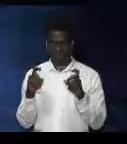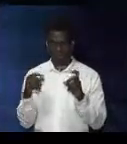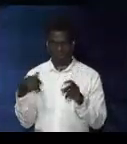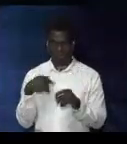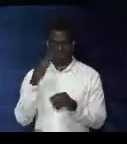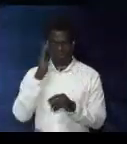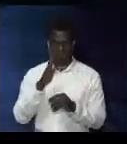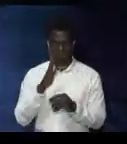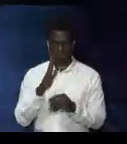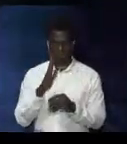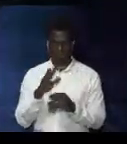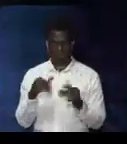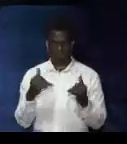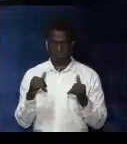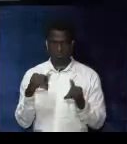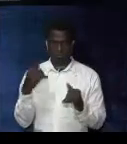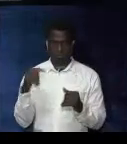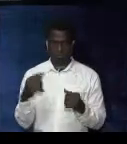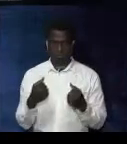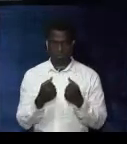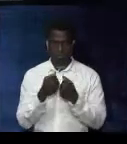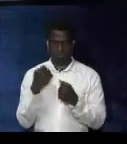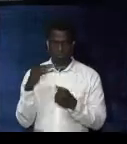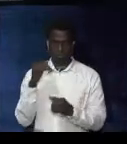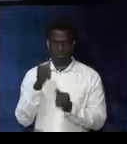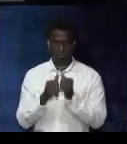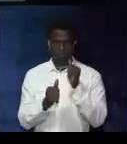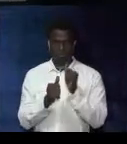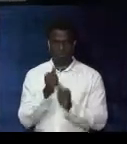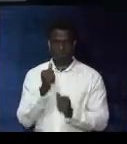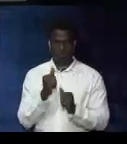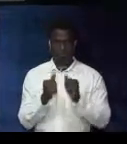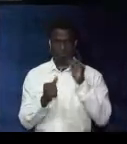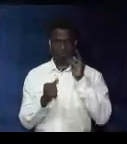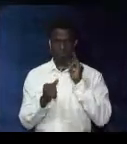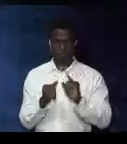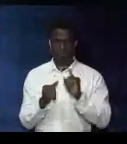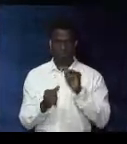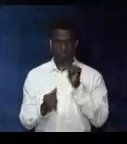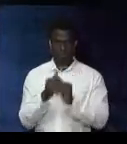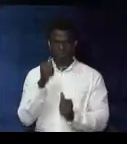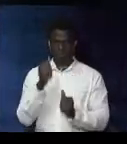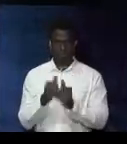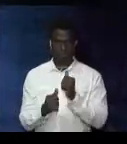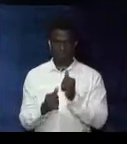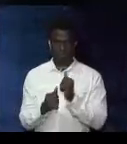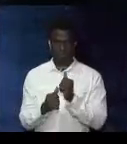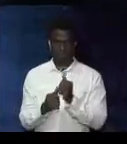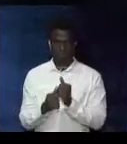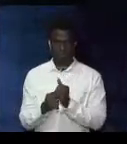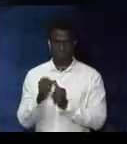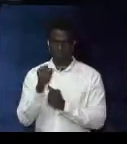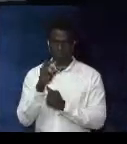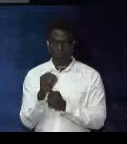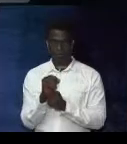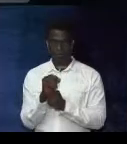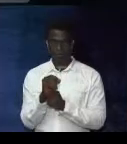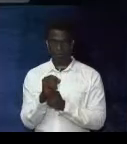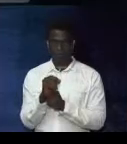We'll play the game of which is which. Yorubas call it ewo lewo. Which is which? So,